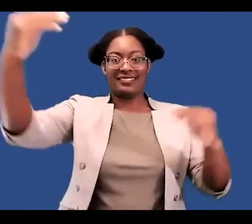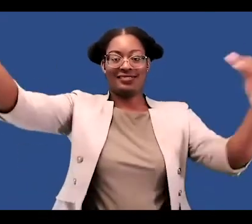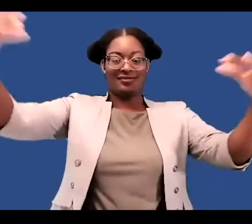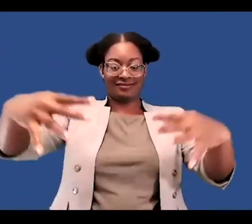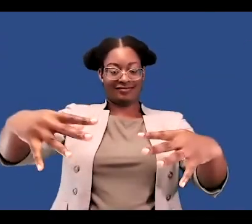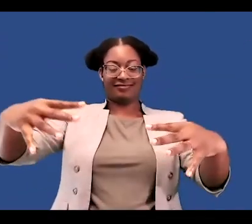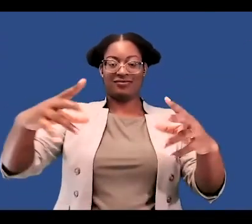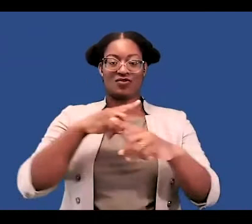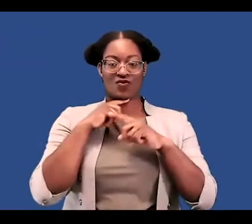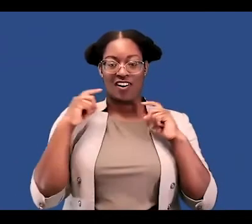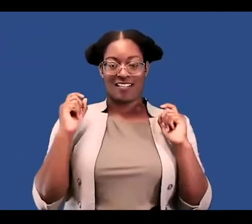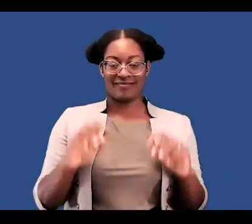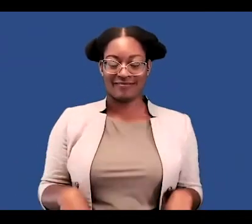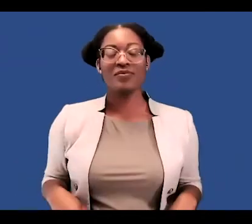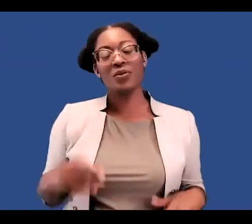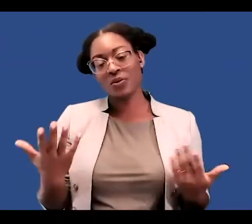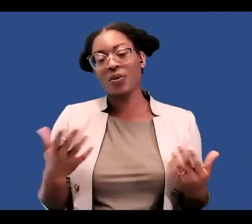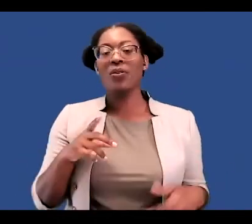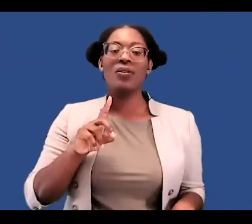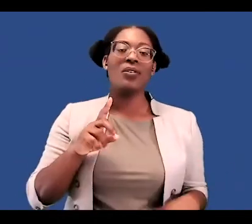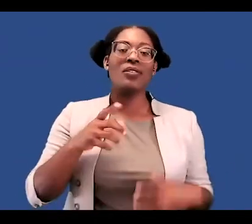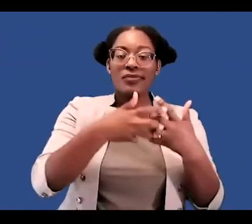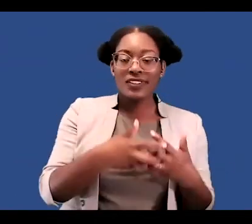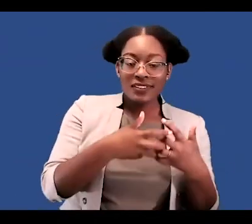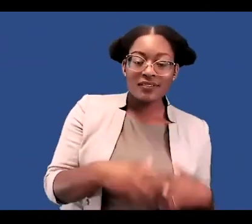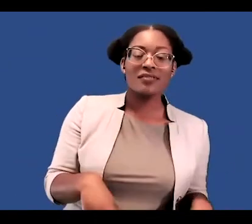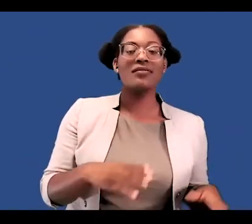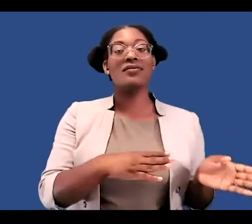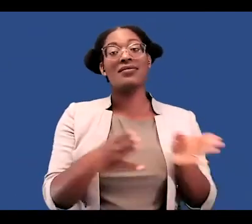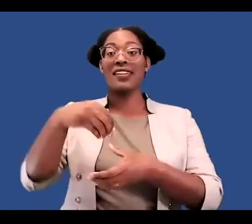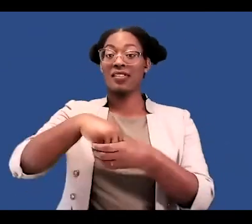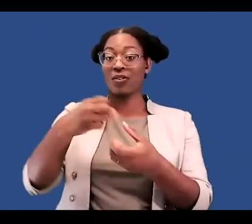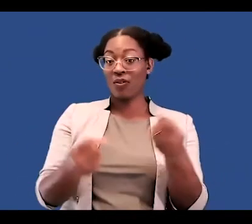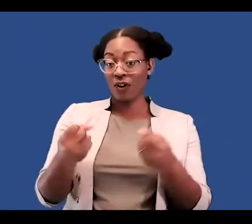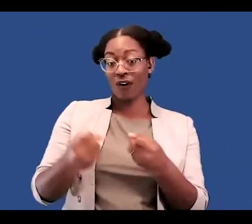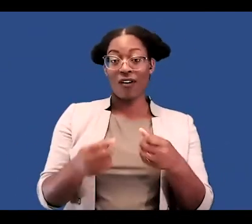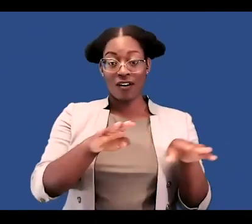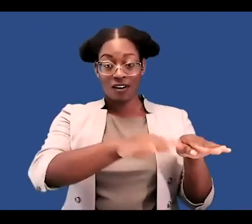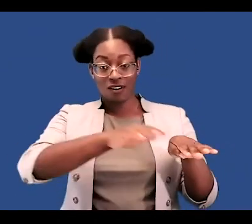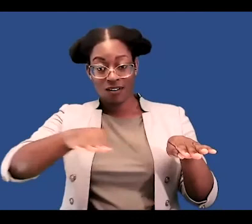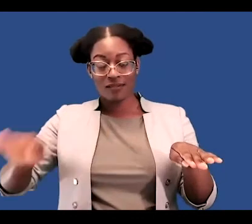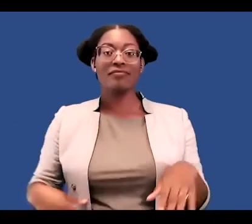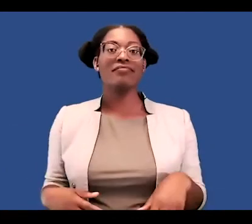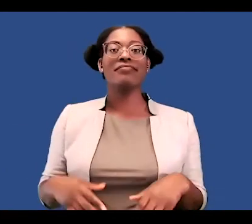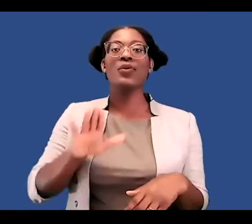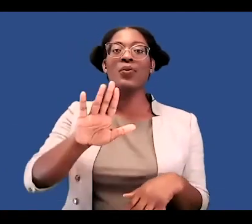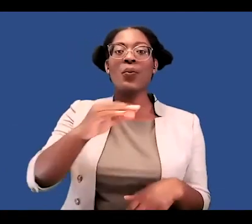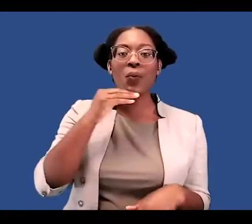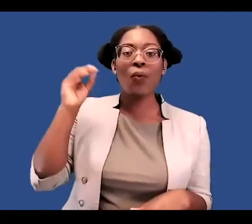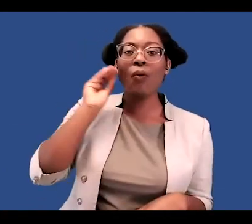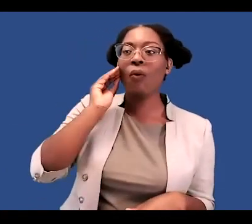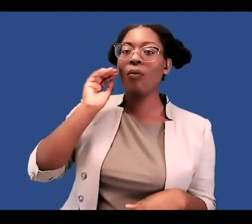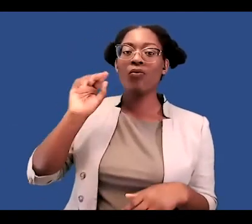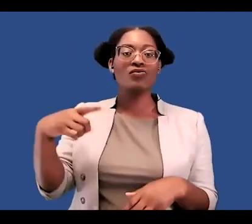Yeah, so either dehydrator in your car dashboard, hanging in your home, or